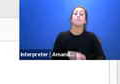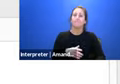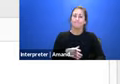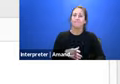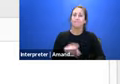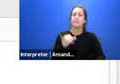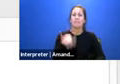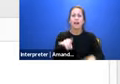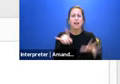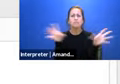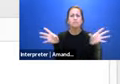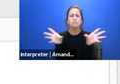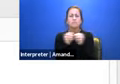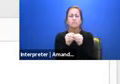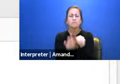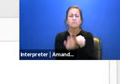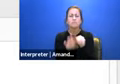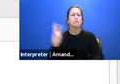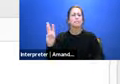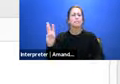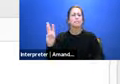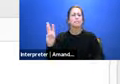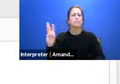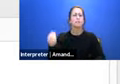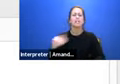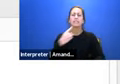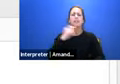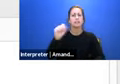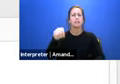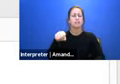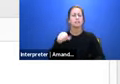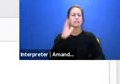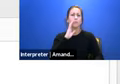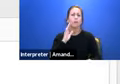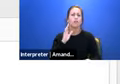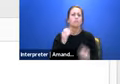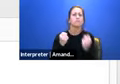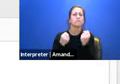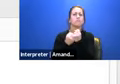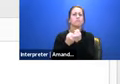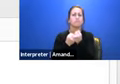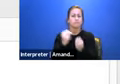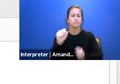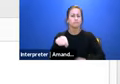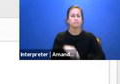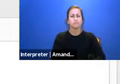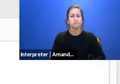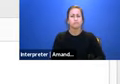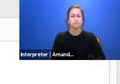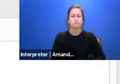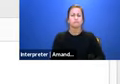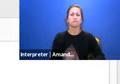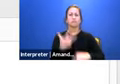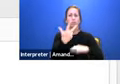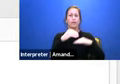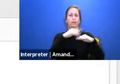had about 60% saying, yes, we will, we are either scoring 3 or higher. We